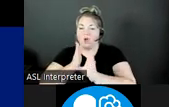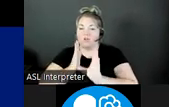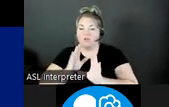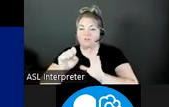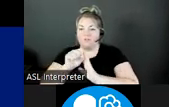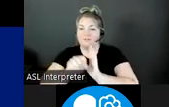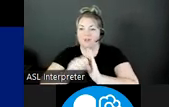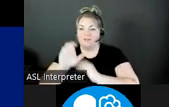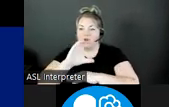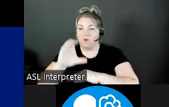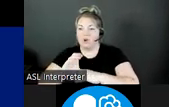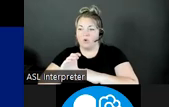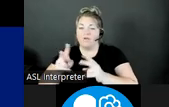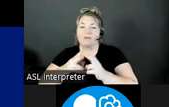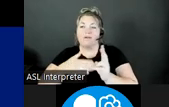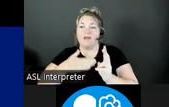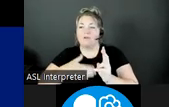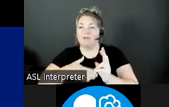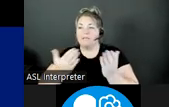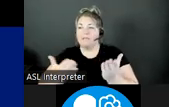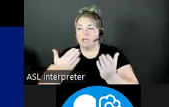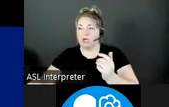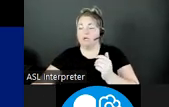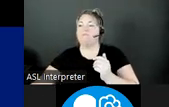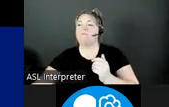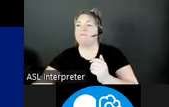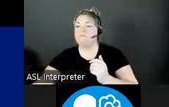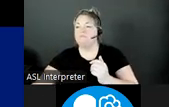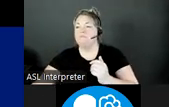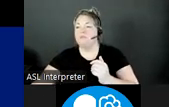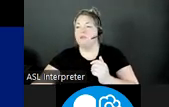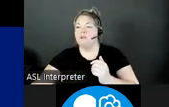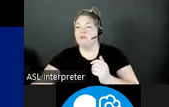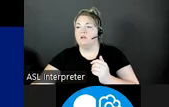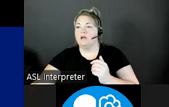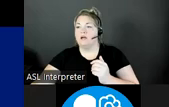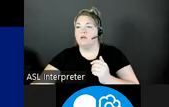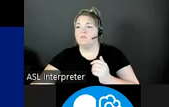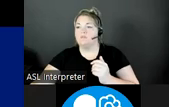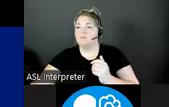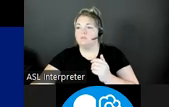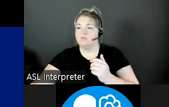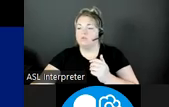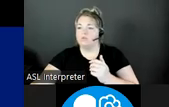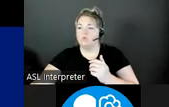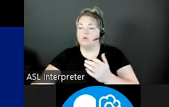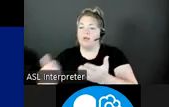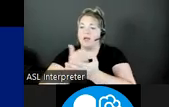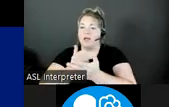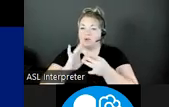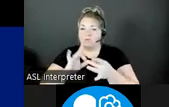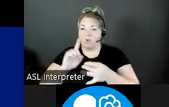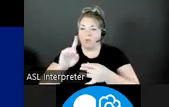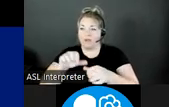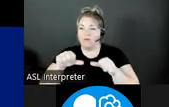Colorado. I'm very happy to be here and to help talk about one of the areas of reform for